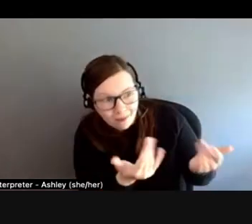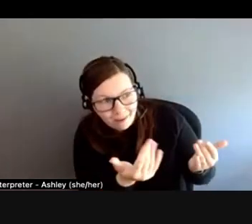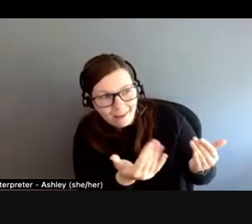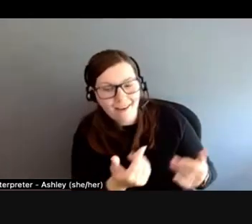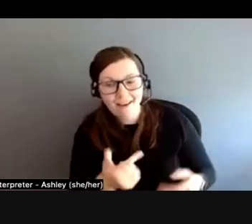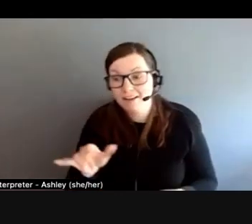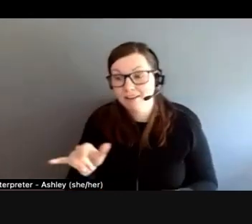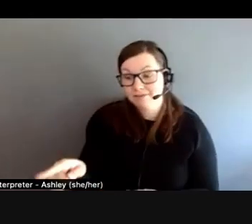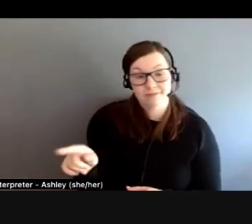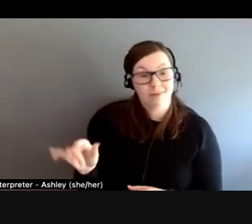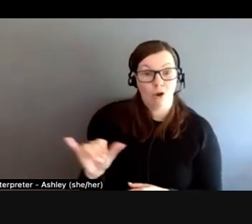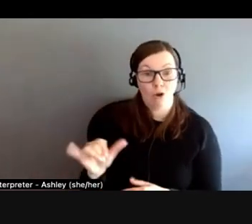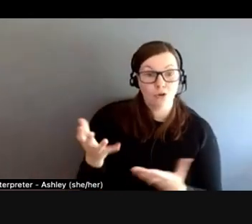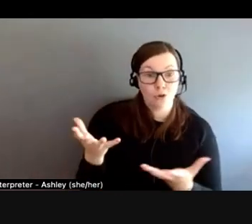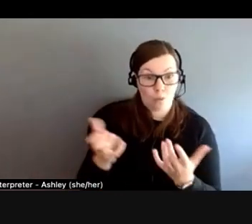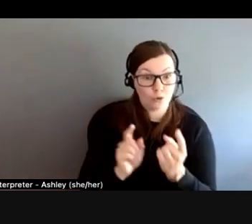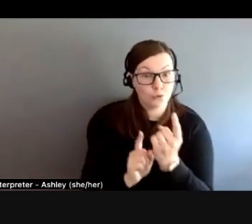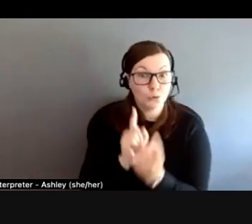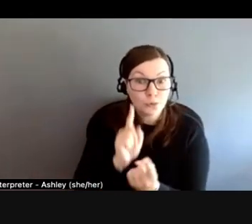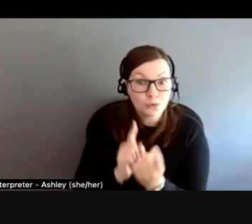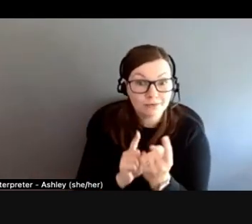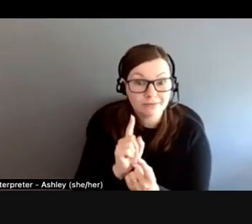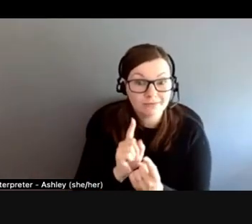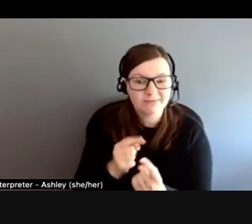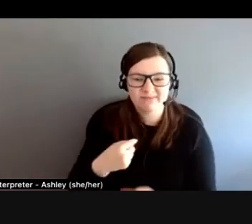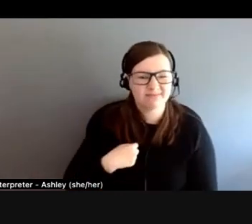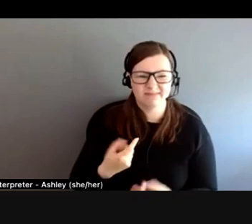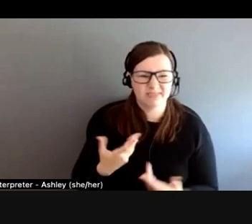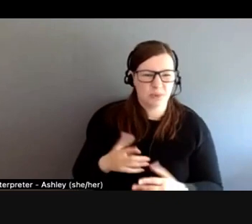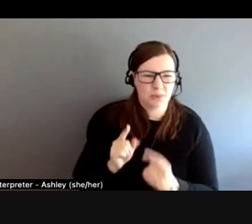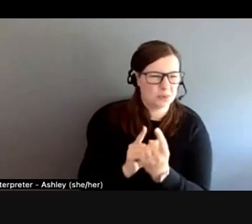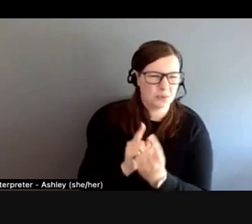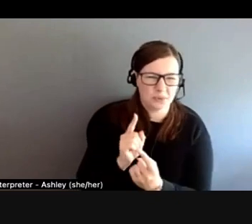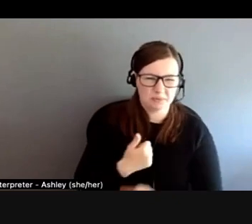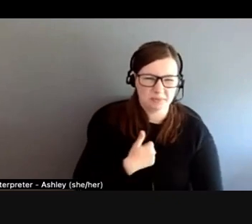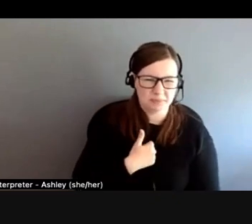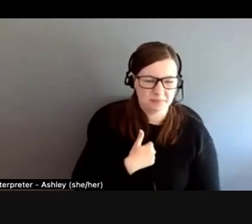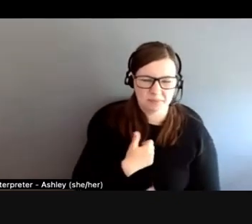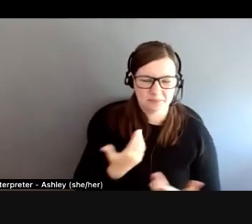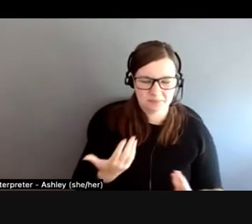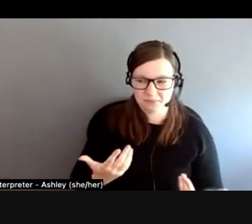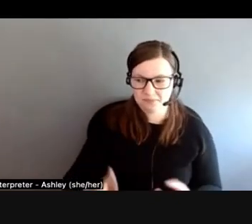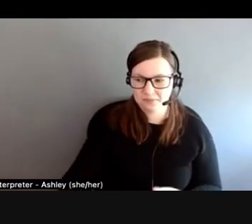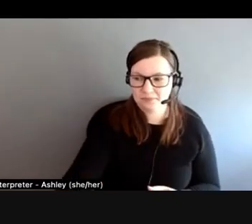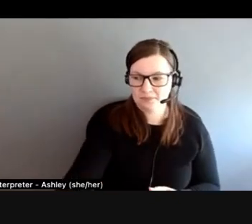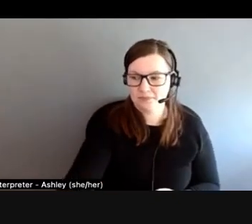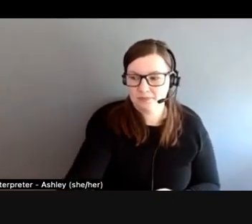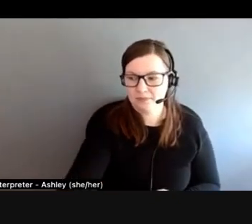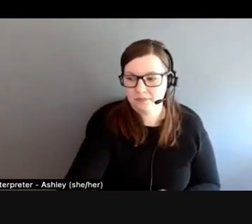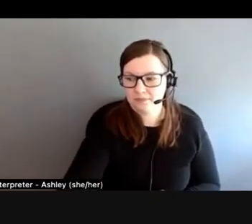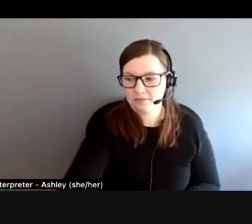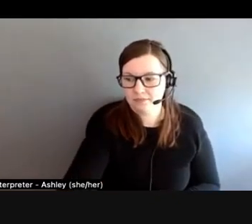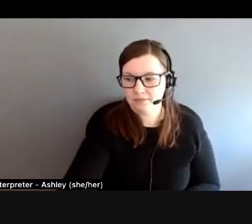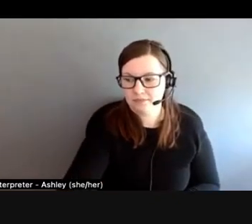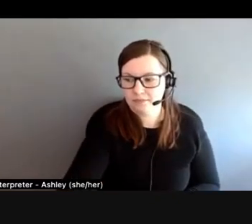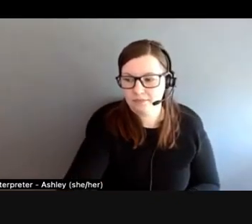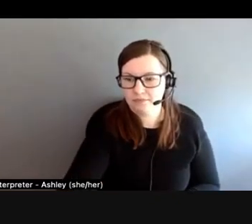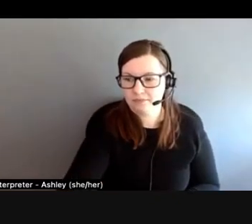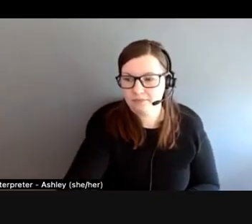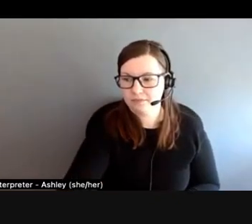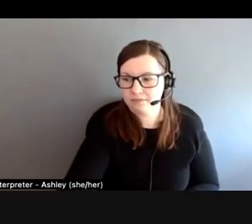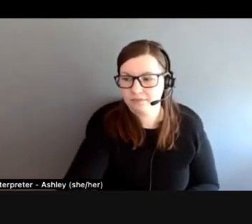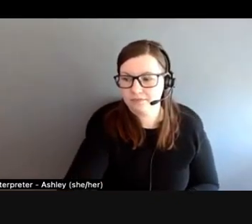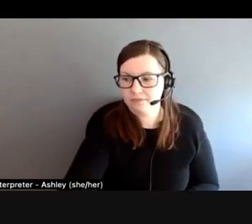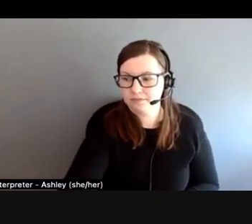tutoring. I was also challenged by how to structure the video. I did not want